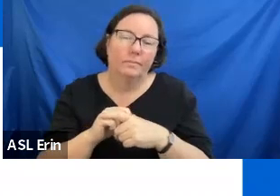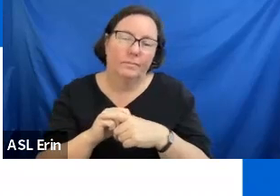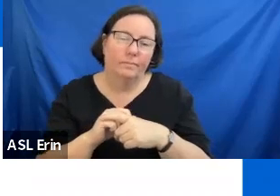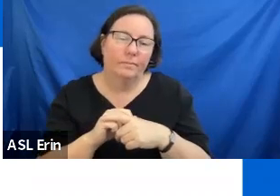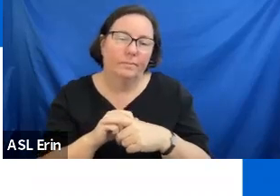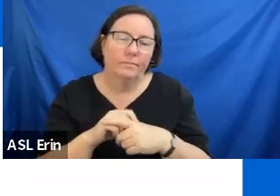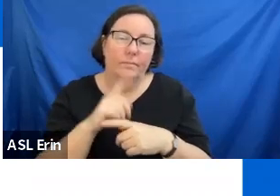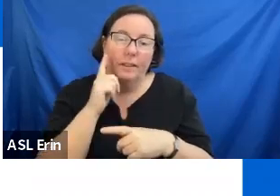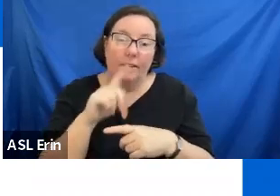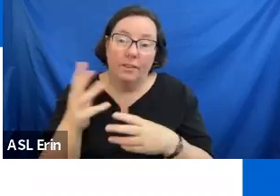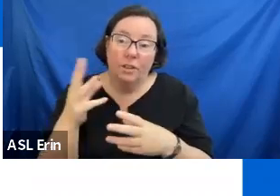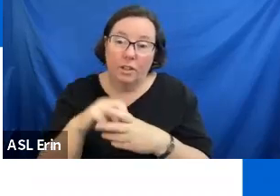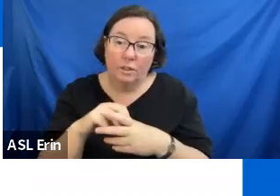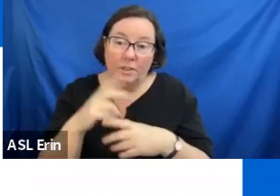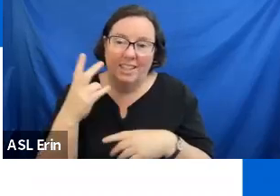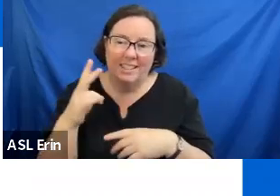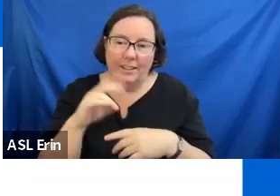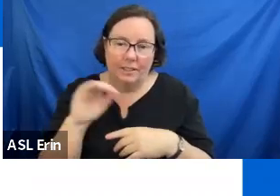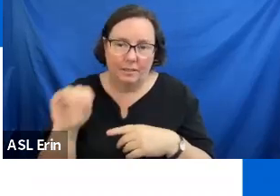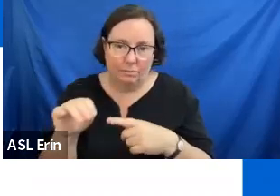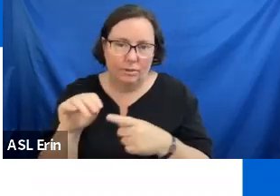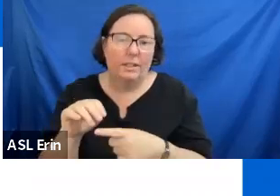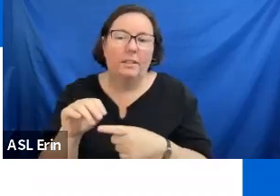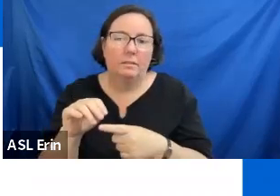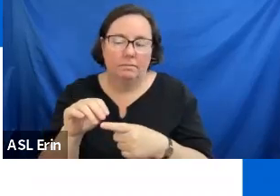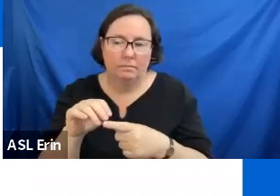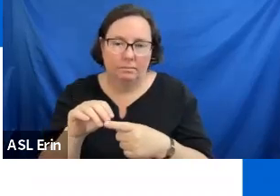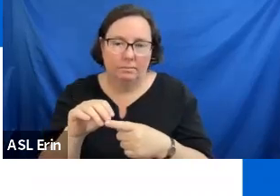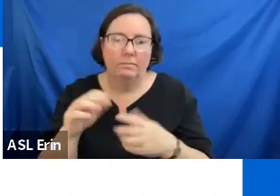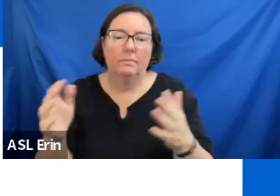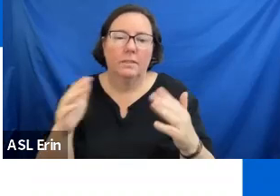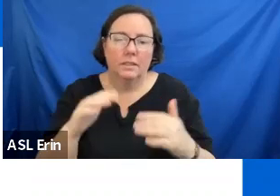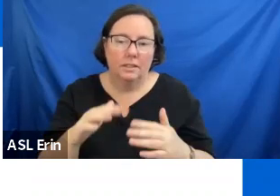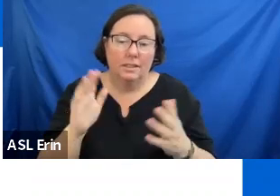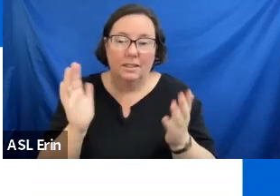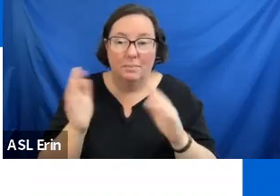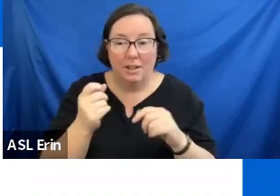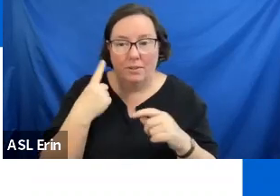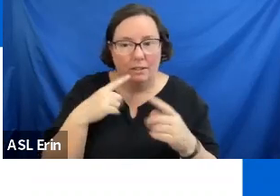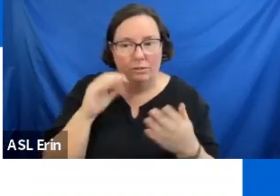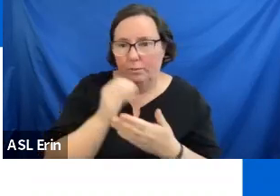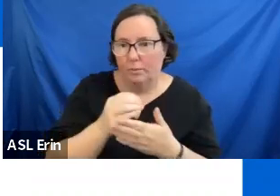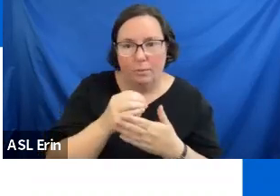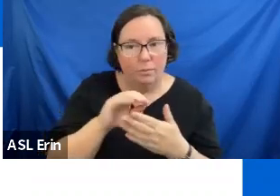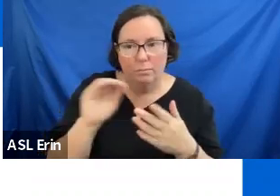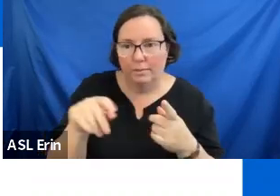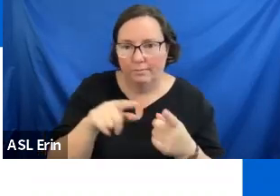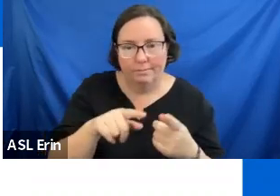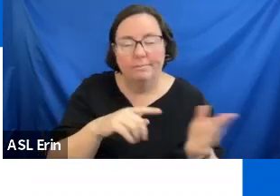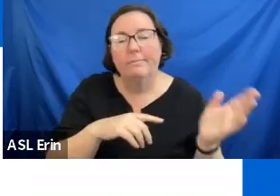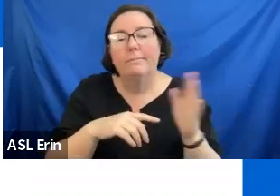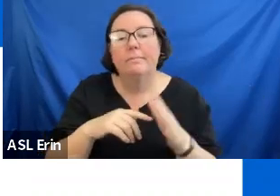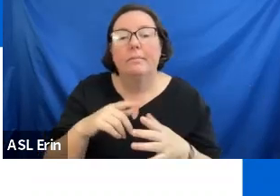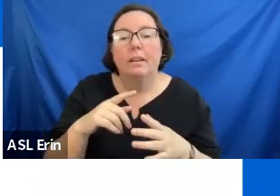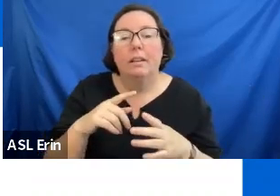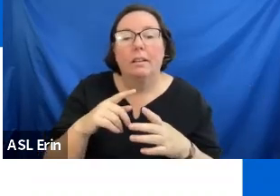That for inclusion, 17% compared to 0% last year. For our